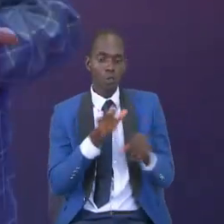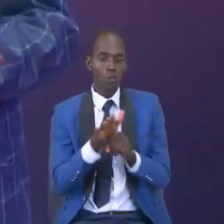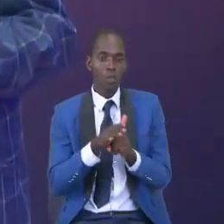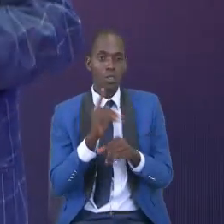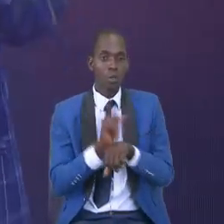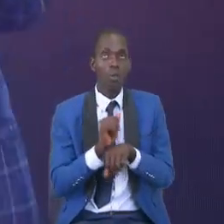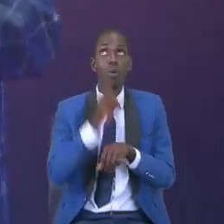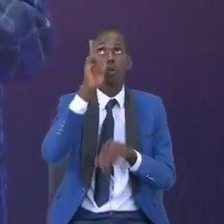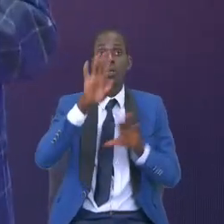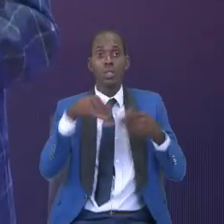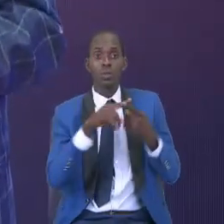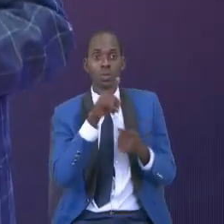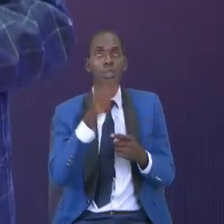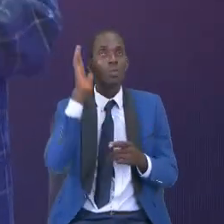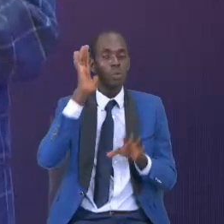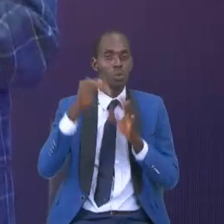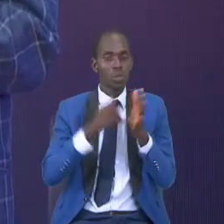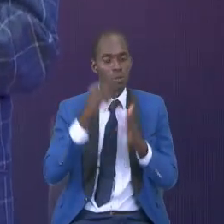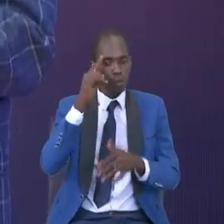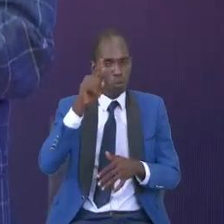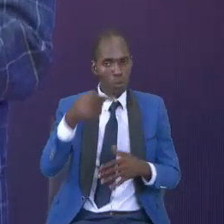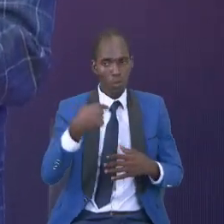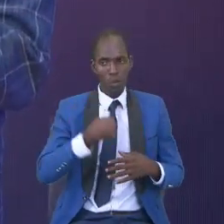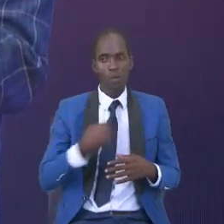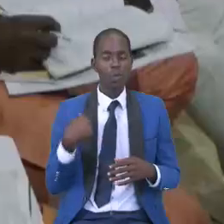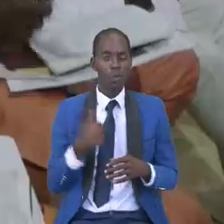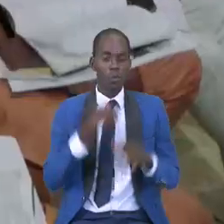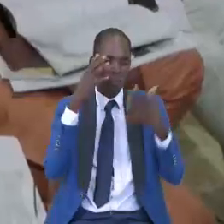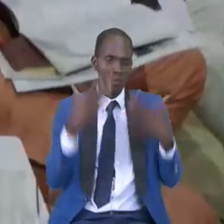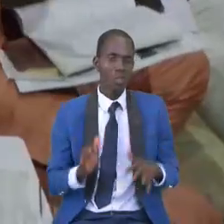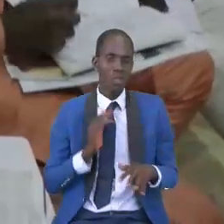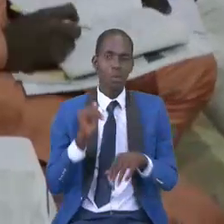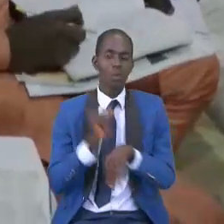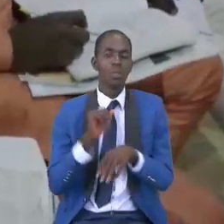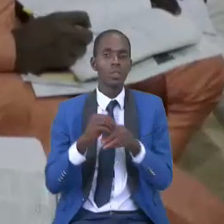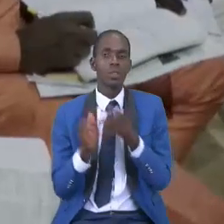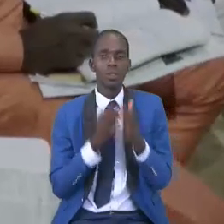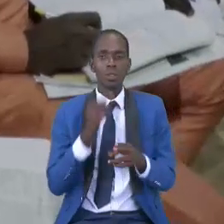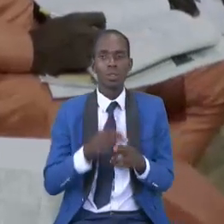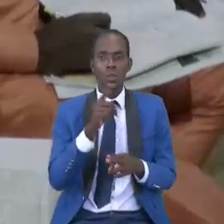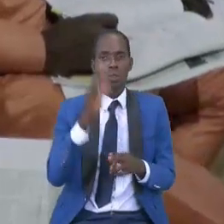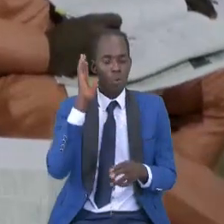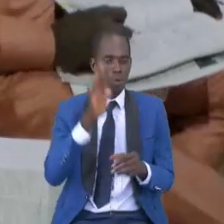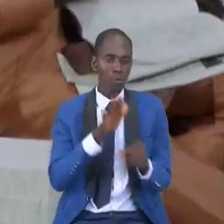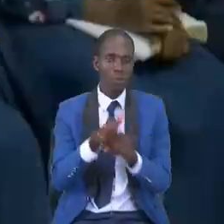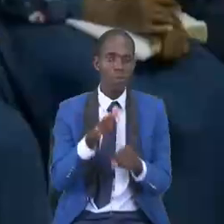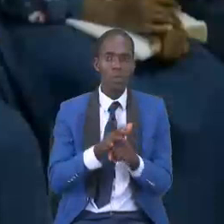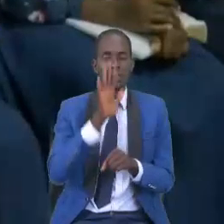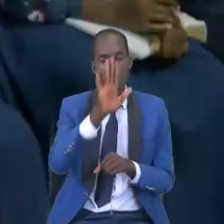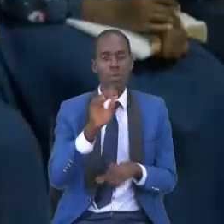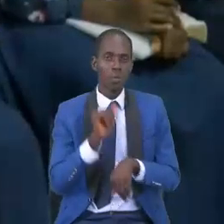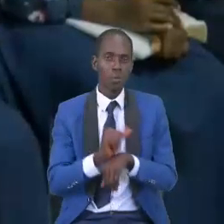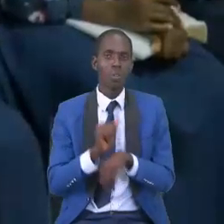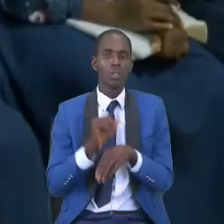he'll do for you, do for me, will fulfill our ministry. you will fulfill your ministry.